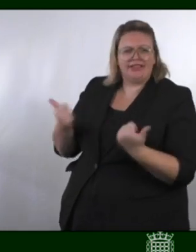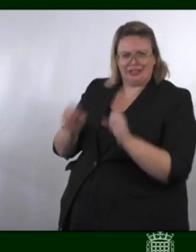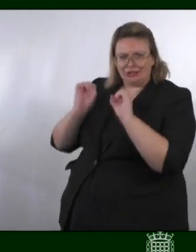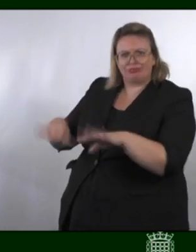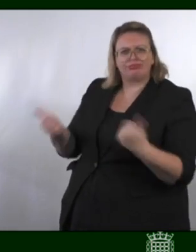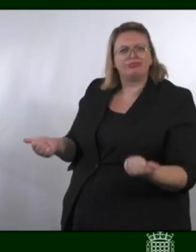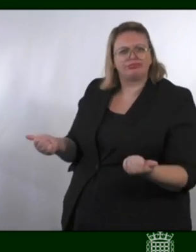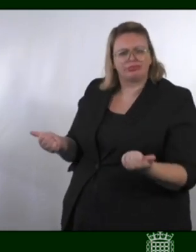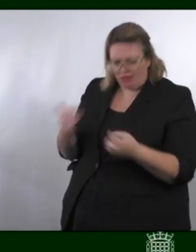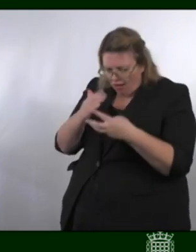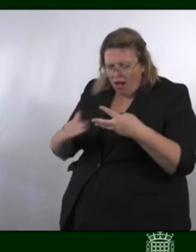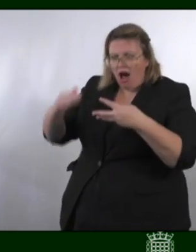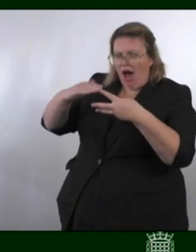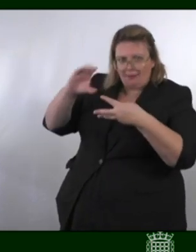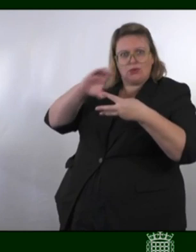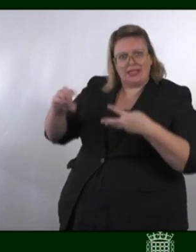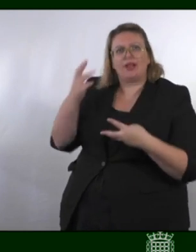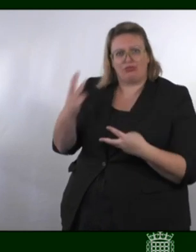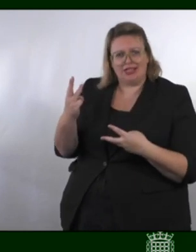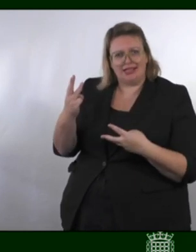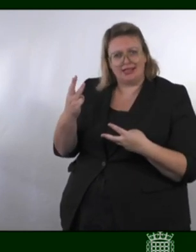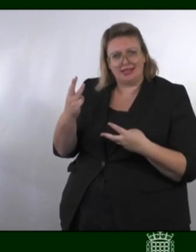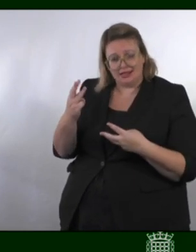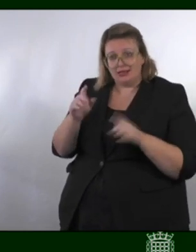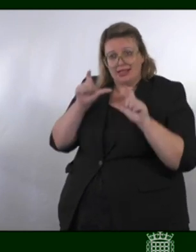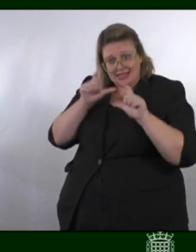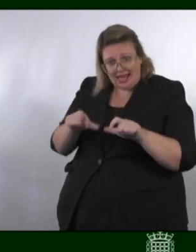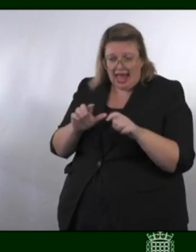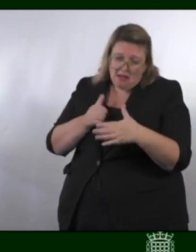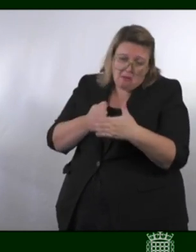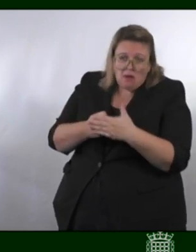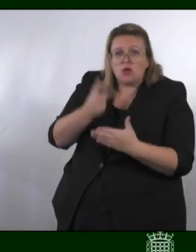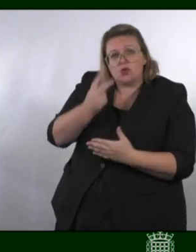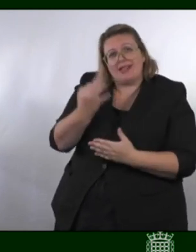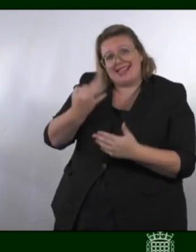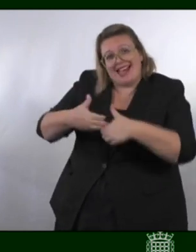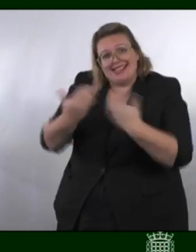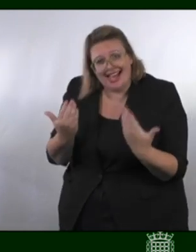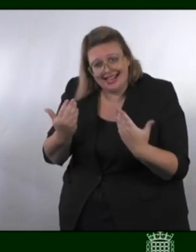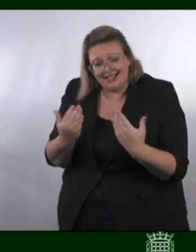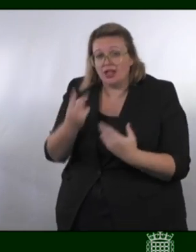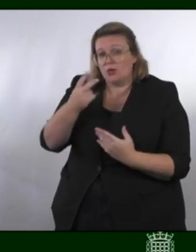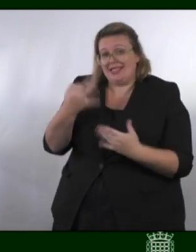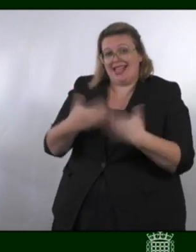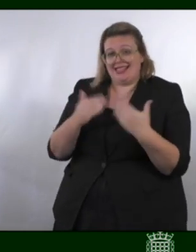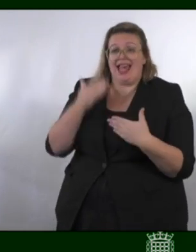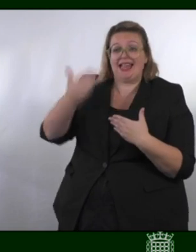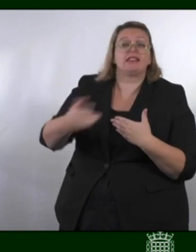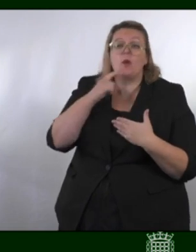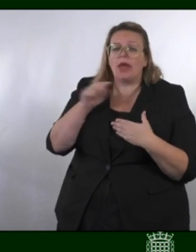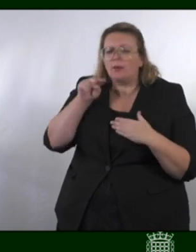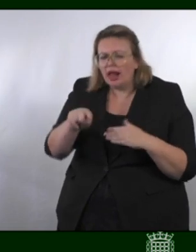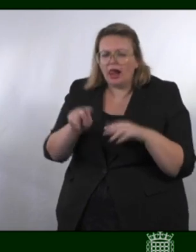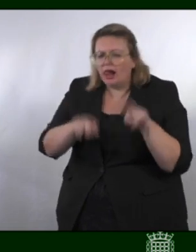part of the country going into Tier 3 is only in there for 28 days. We will review it after 28 days, and areas